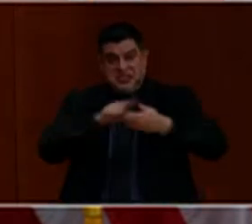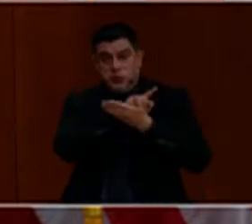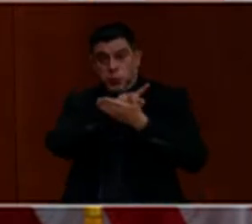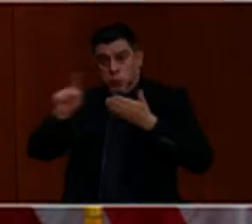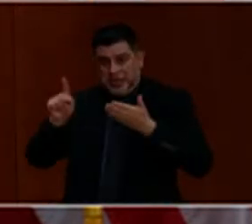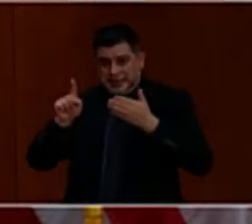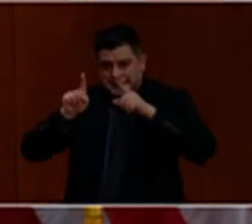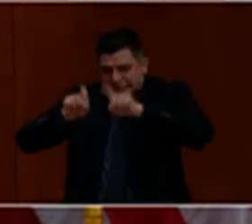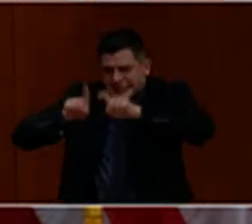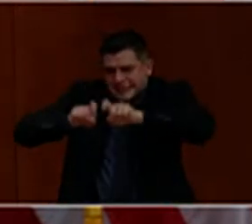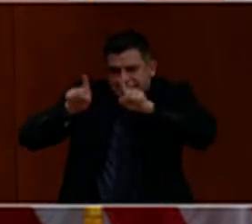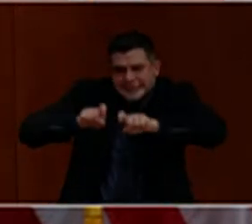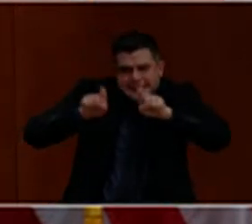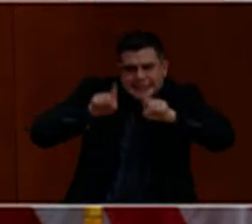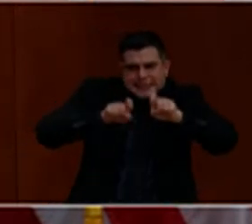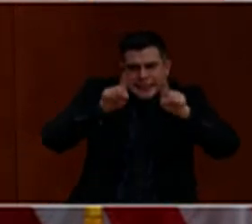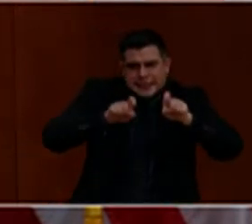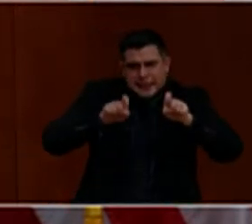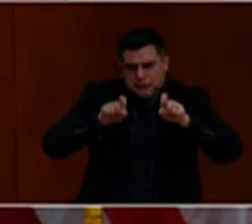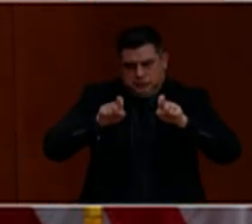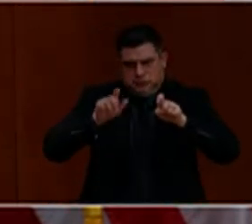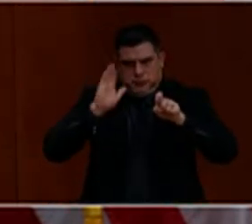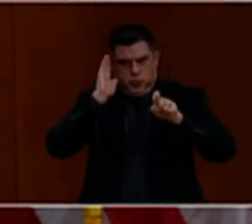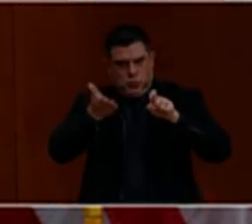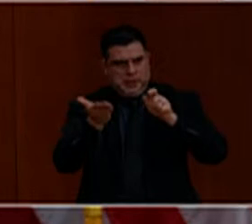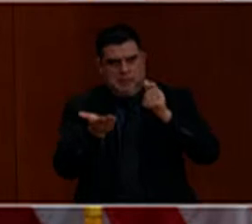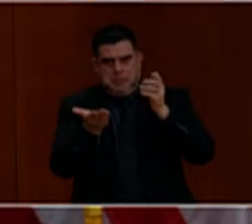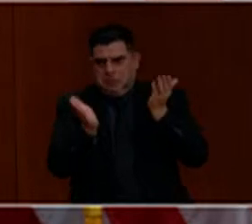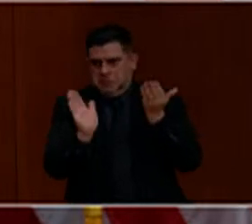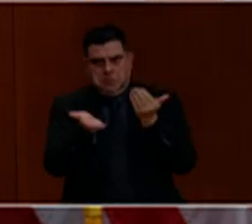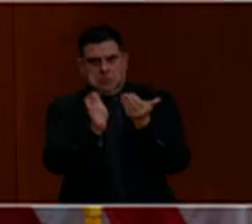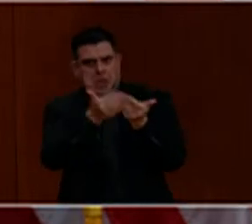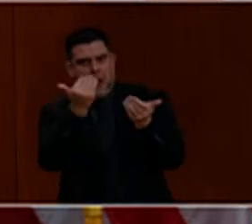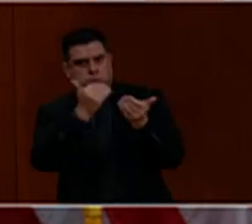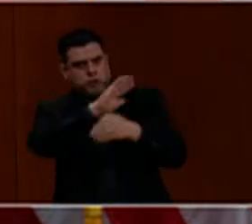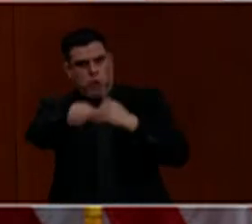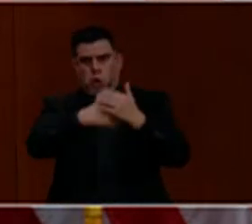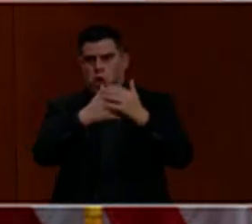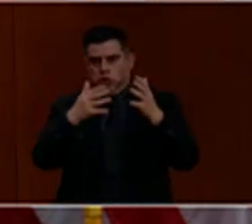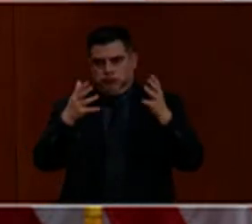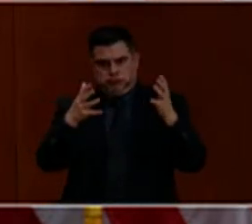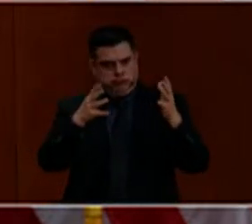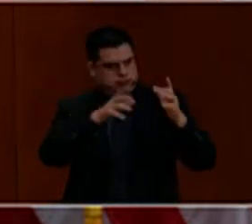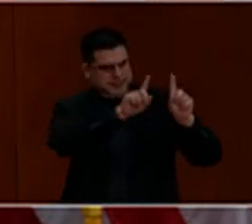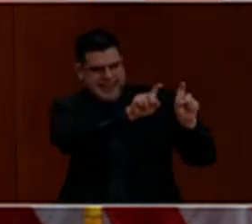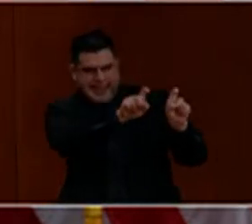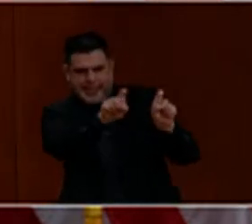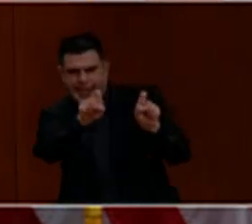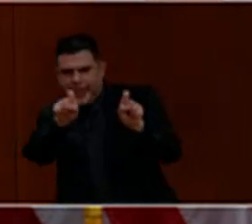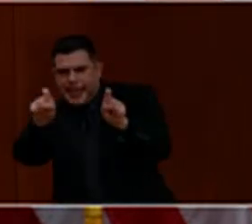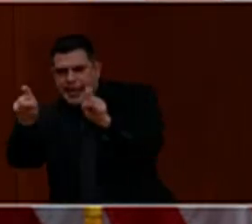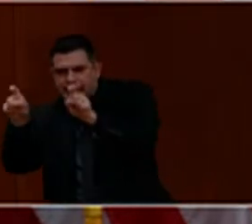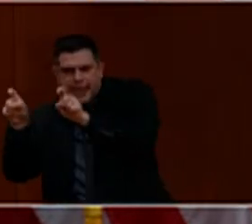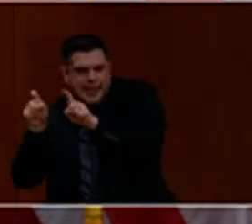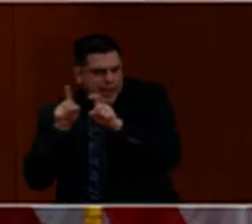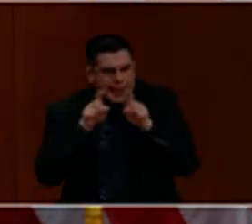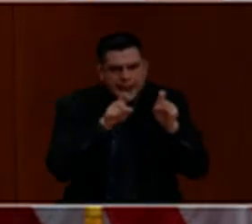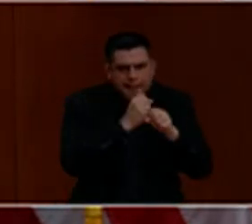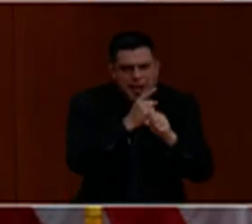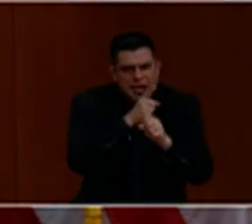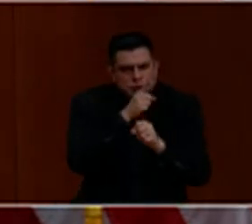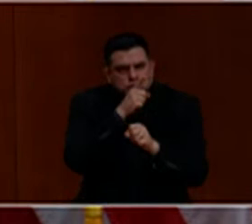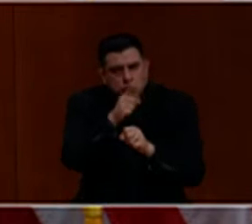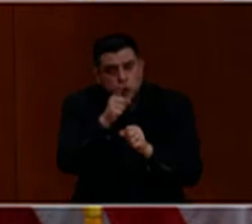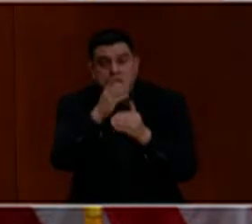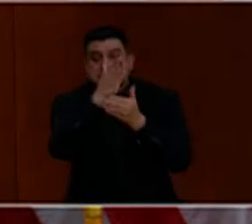almost every prisoner, the huge majority of the prisoners. I know they've gone through, all of them and do it. We have had some prisoners